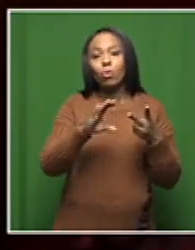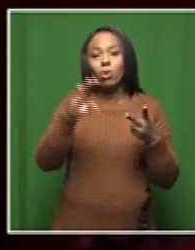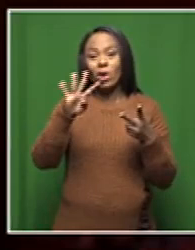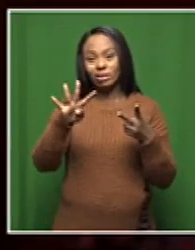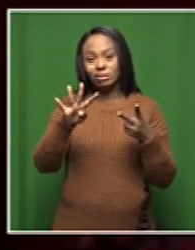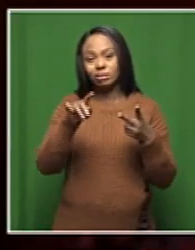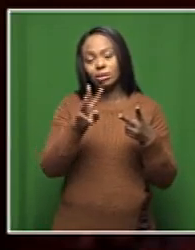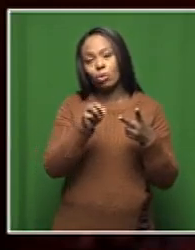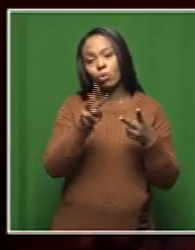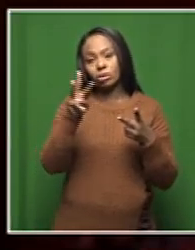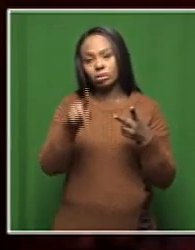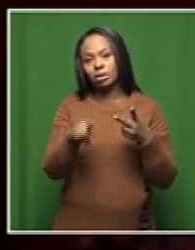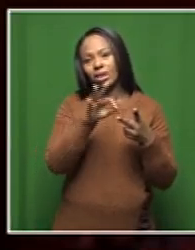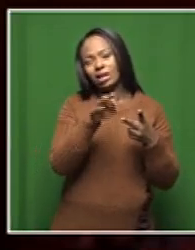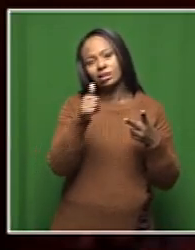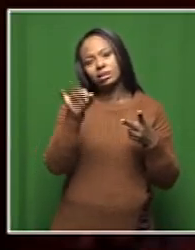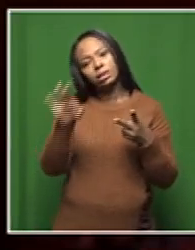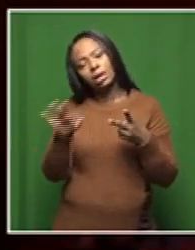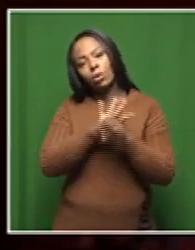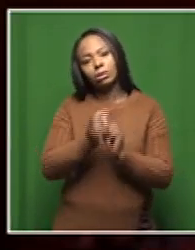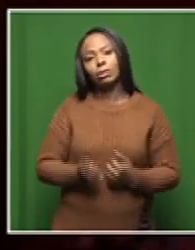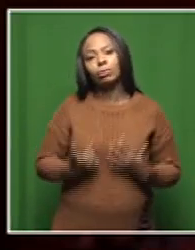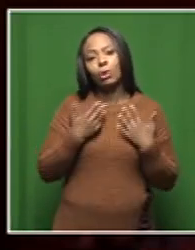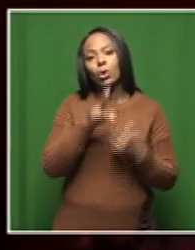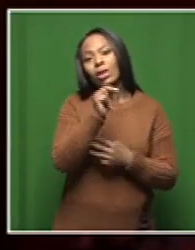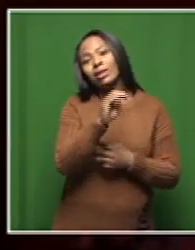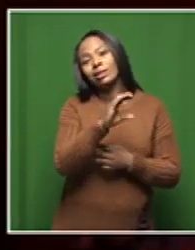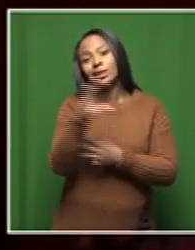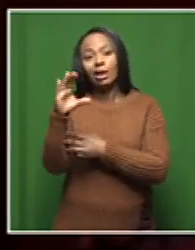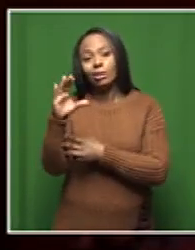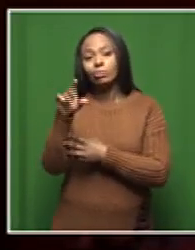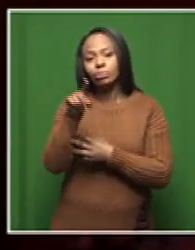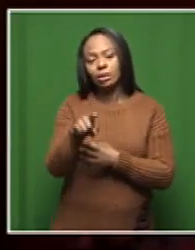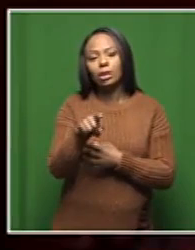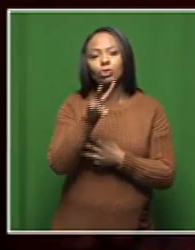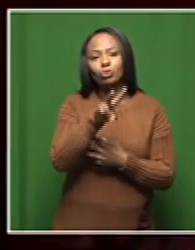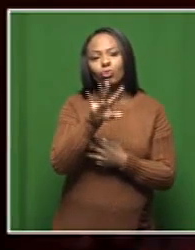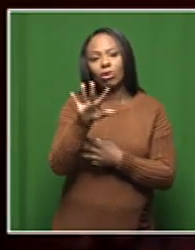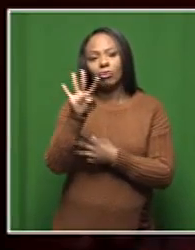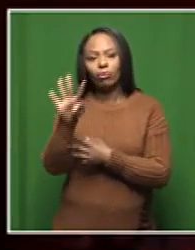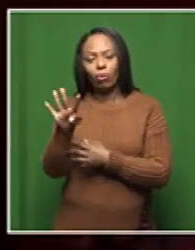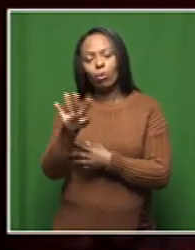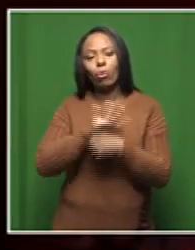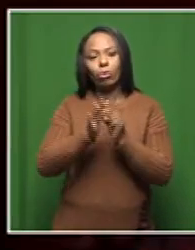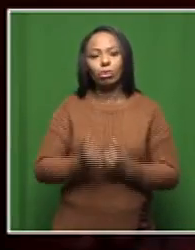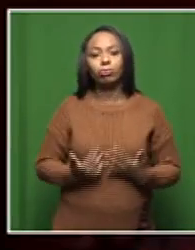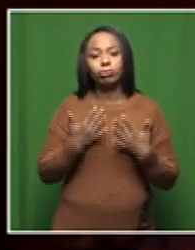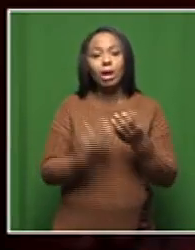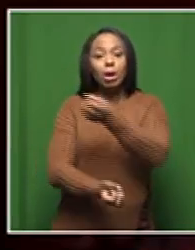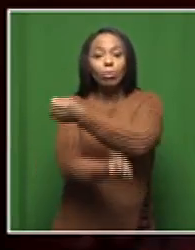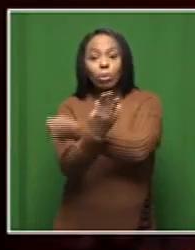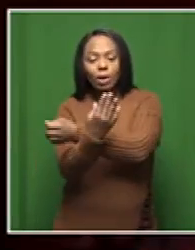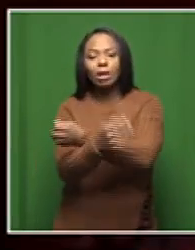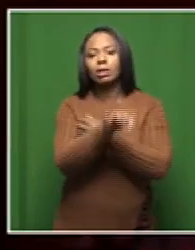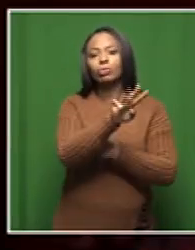recorded 363 cases. Northern Cape, 254 positive cases. Mpumalanga follows